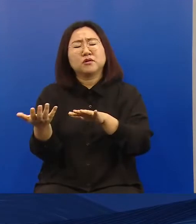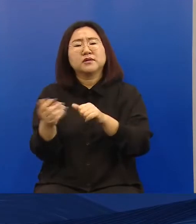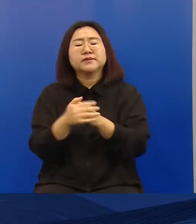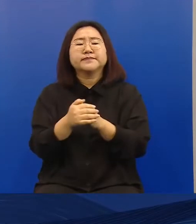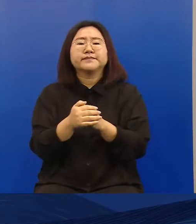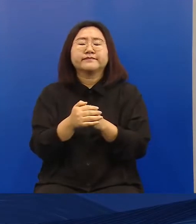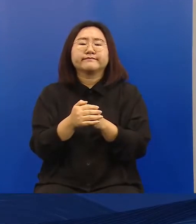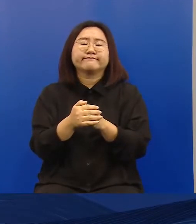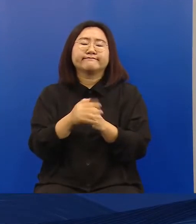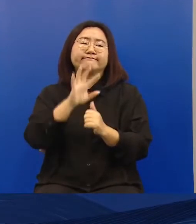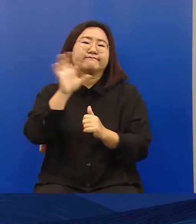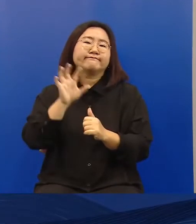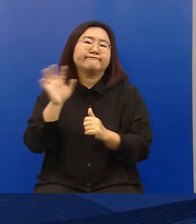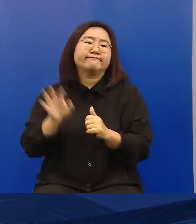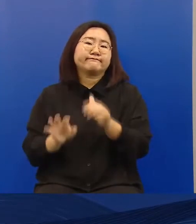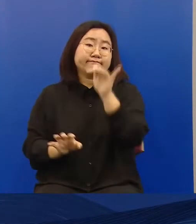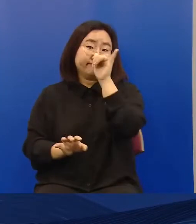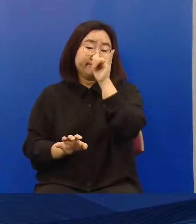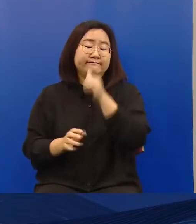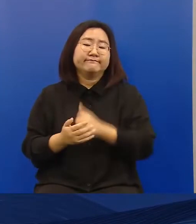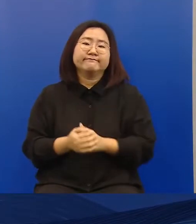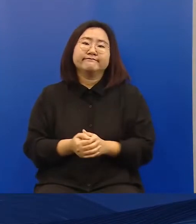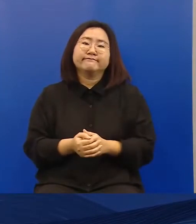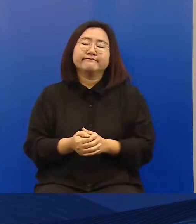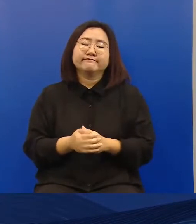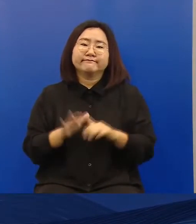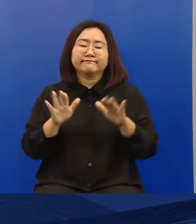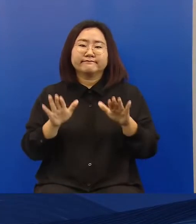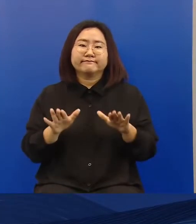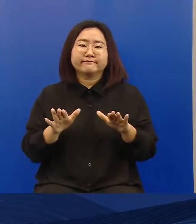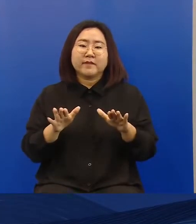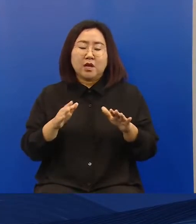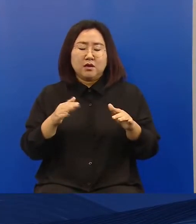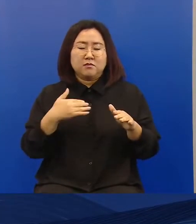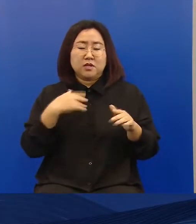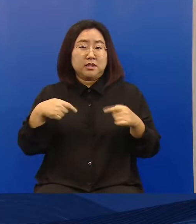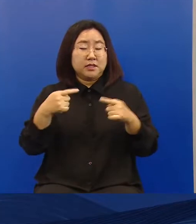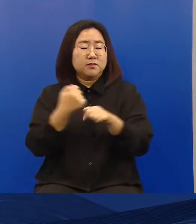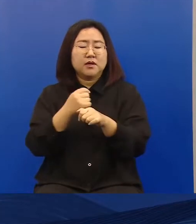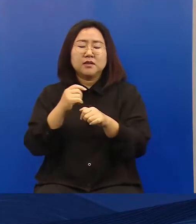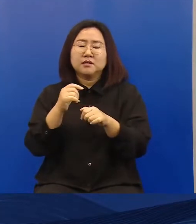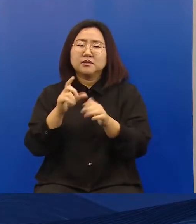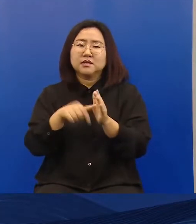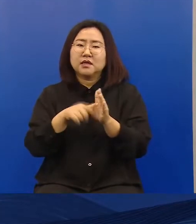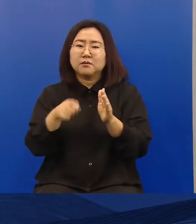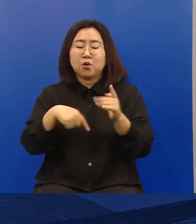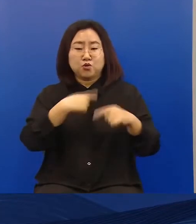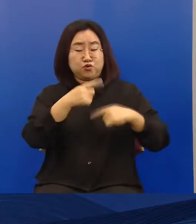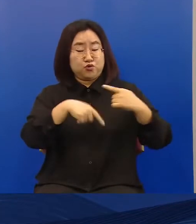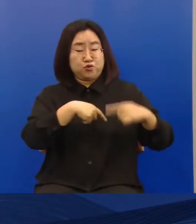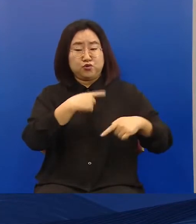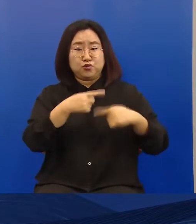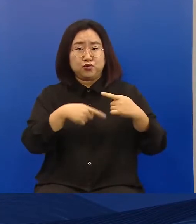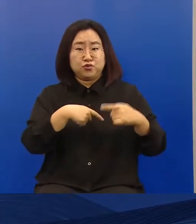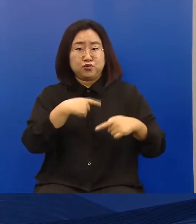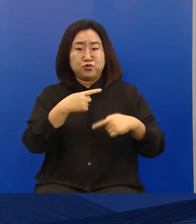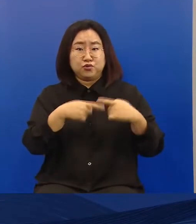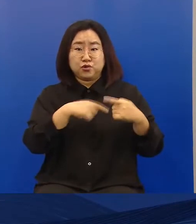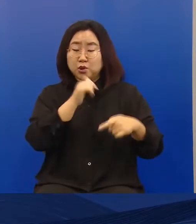social support, and it's still ongoing in our society. So as I participated in